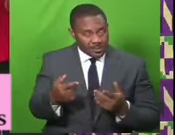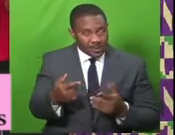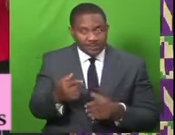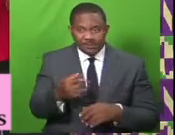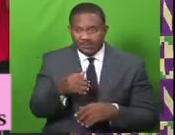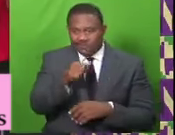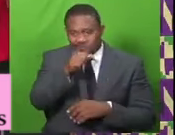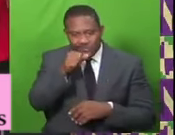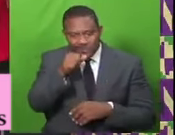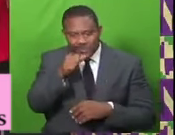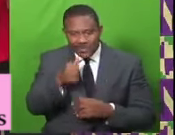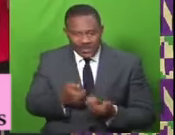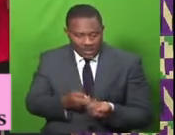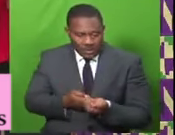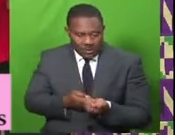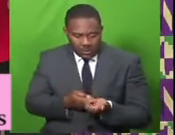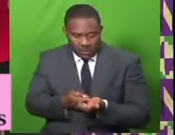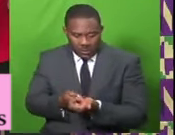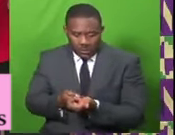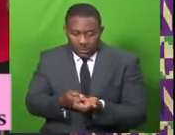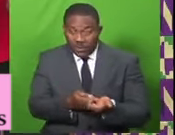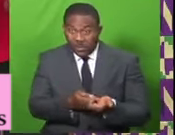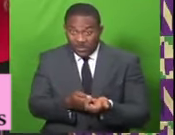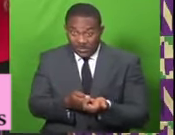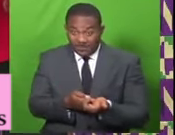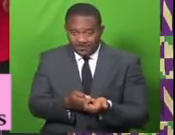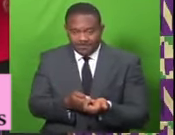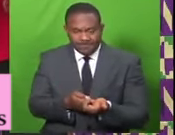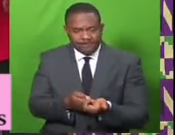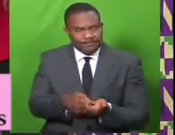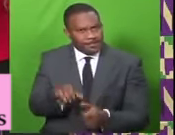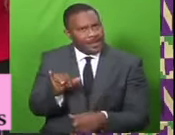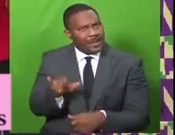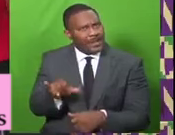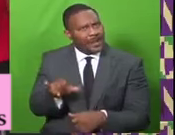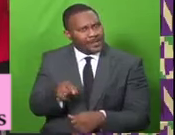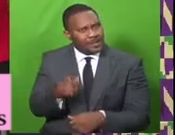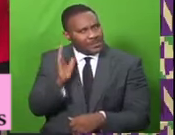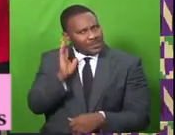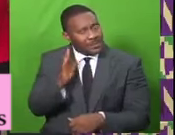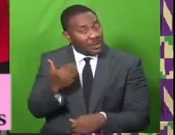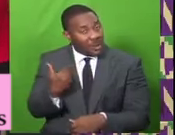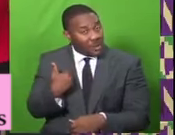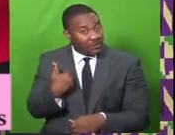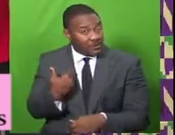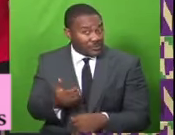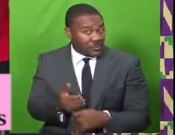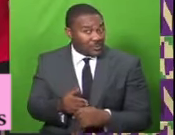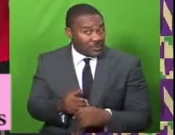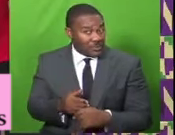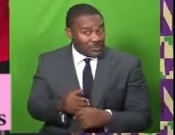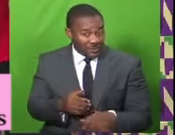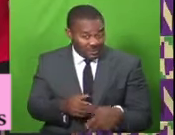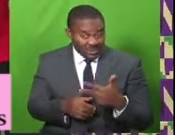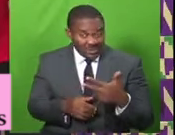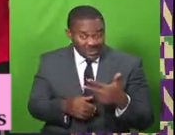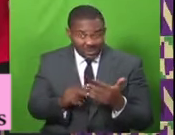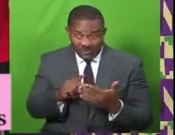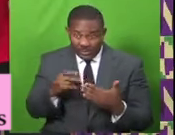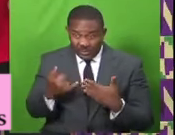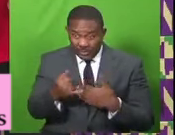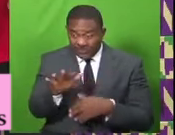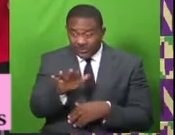Tamale irrigation project have also been completed, with phase 3 of the project at 57%